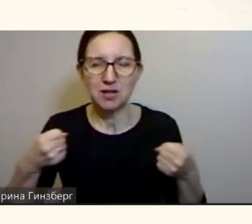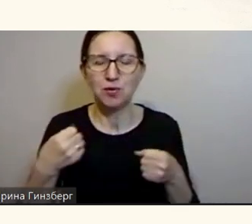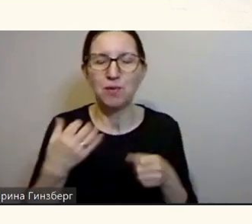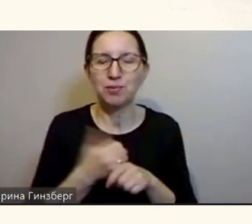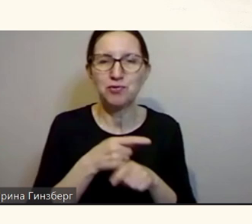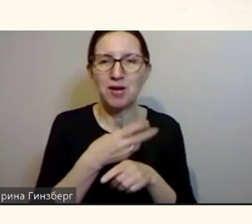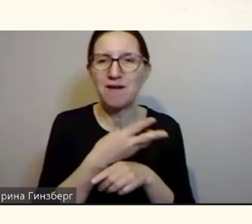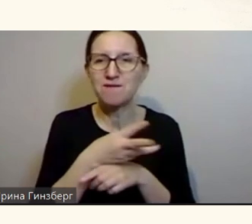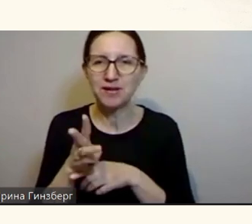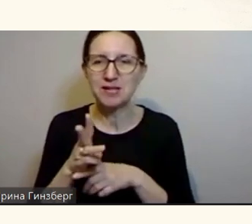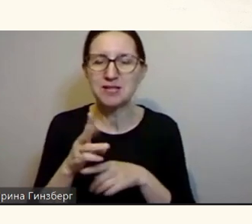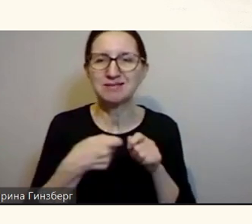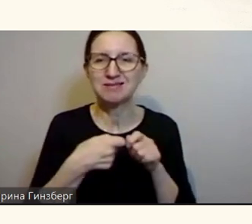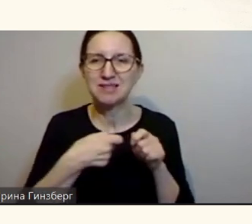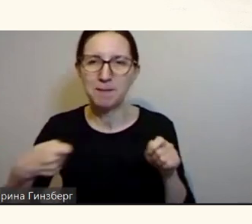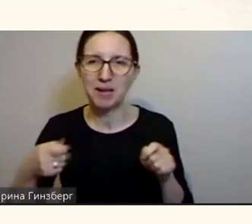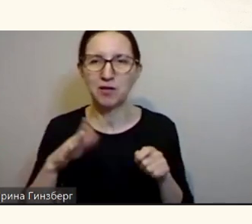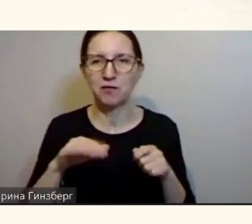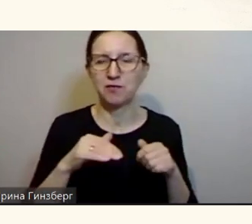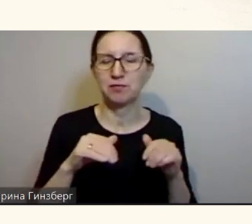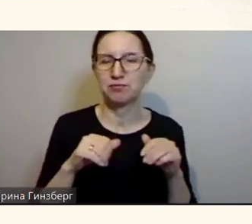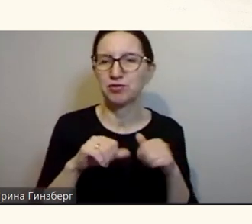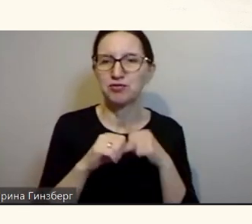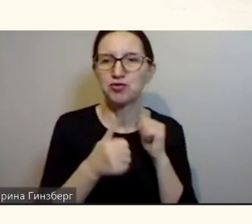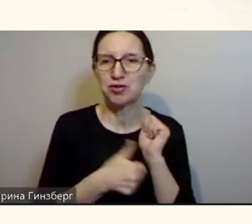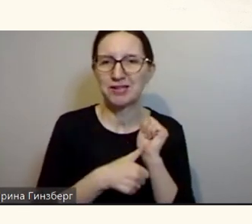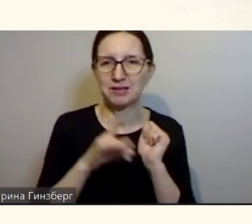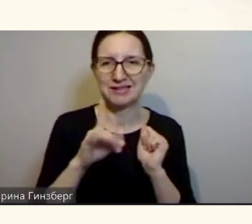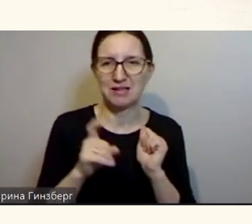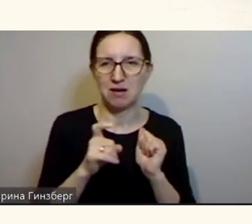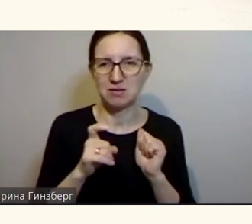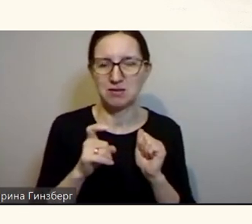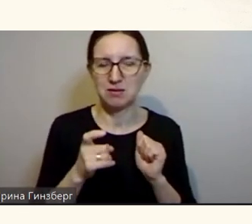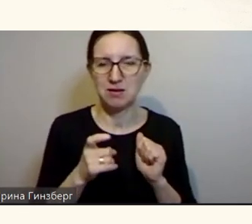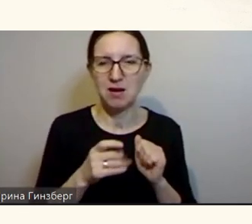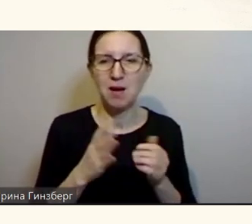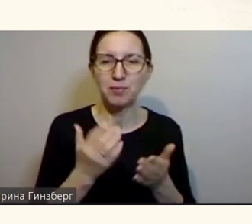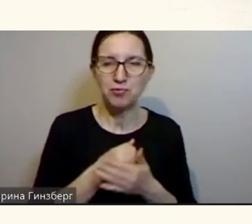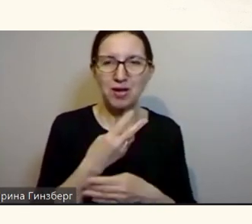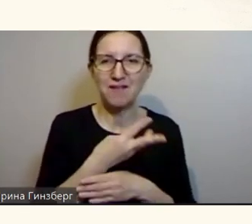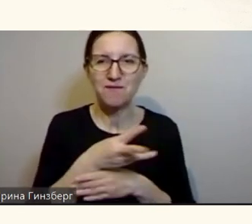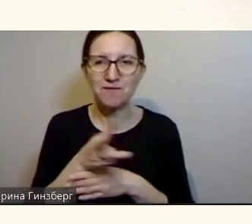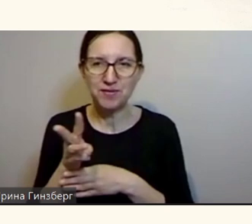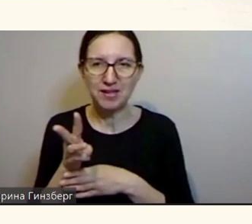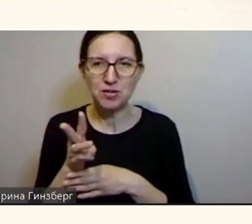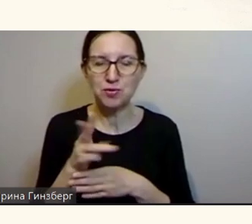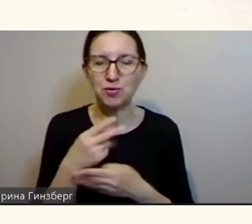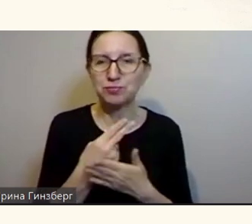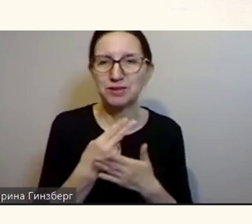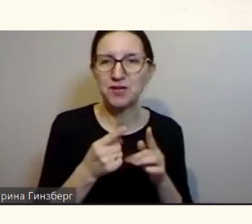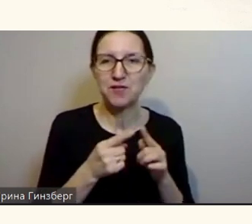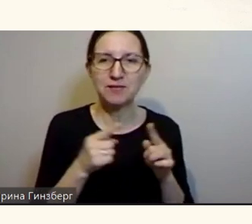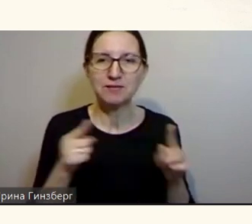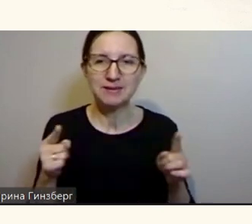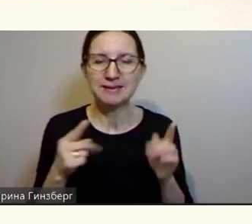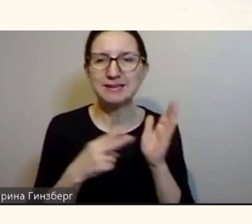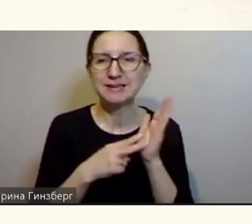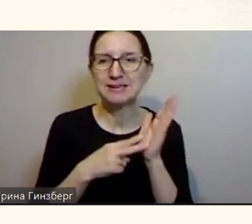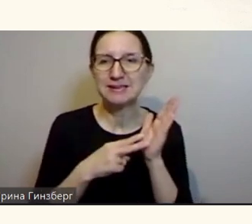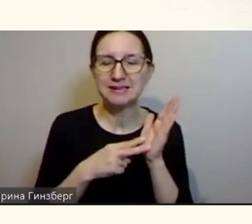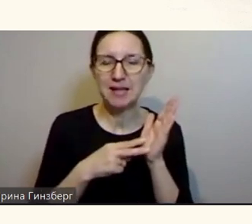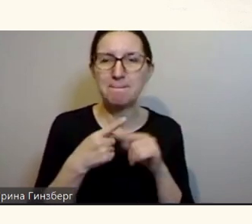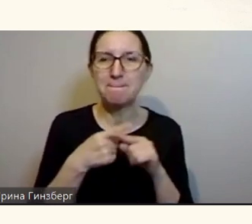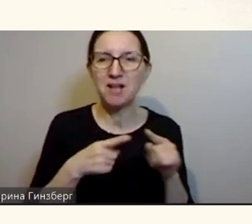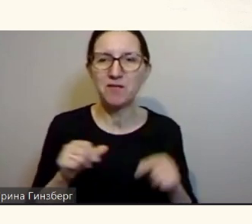whole thing plays back in about 7.5 hours. So you literally see every single frame go